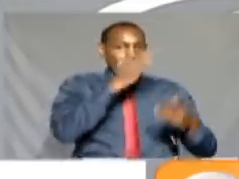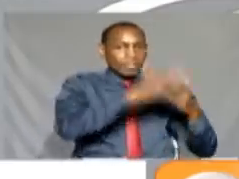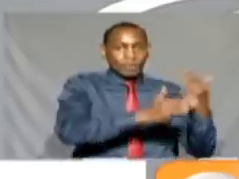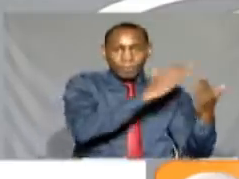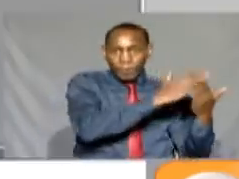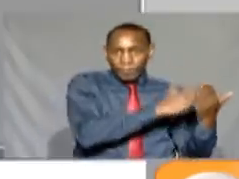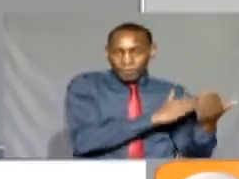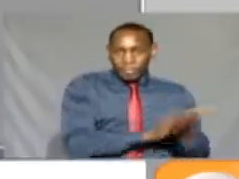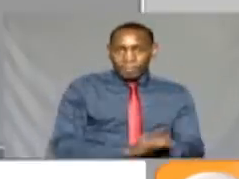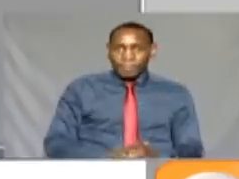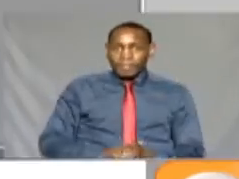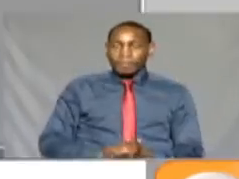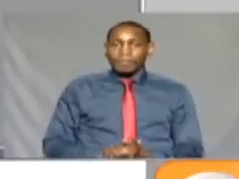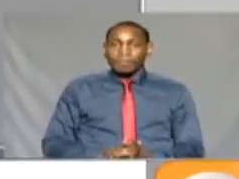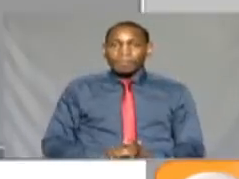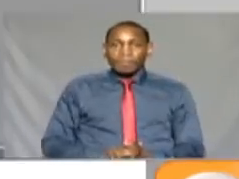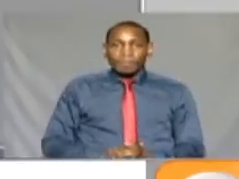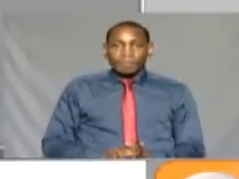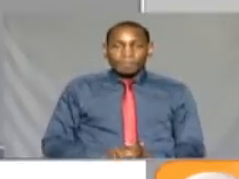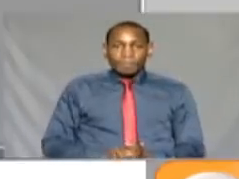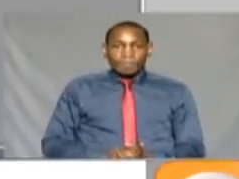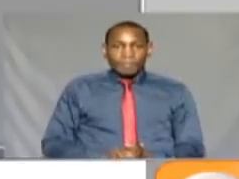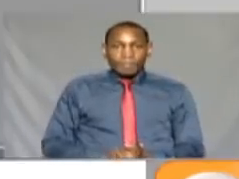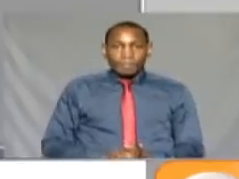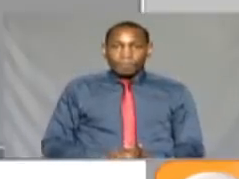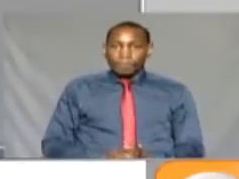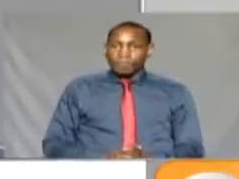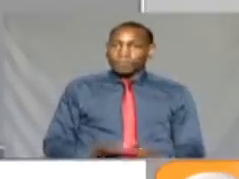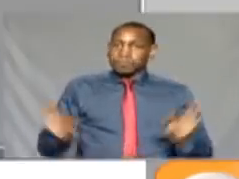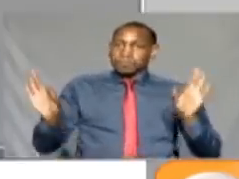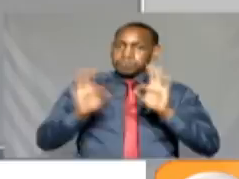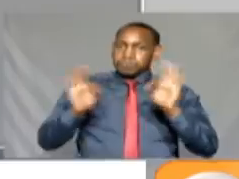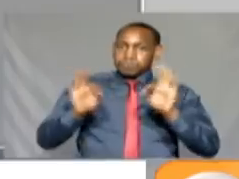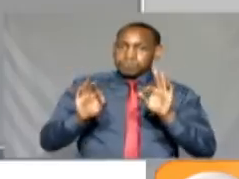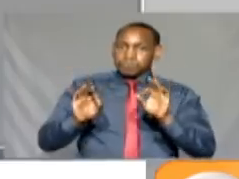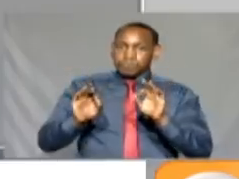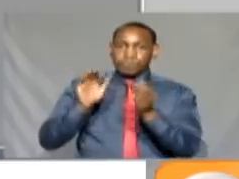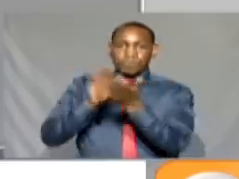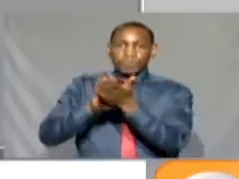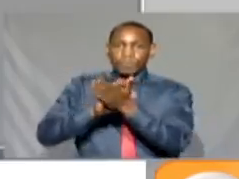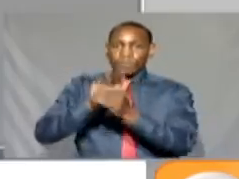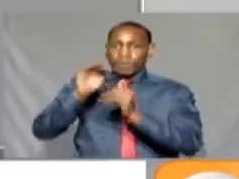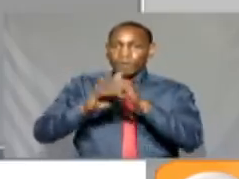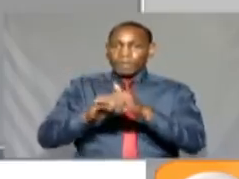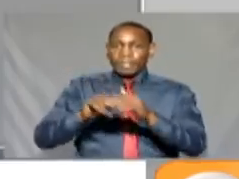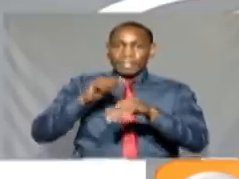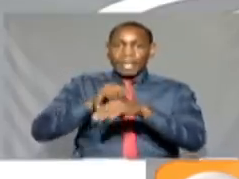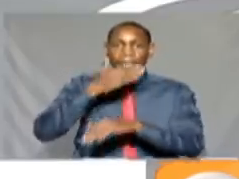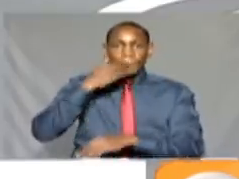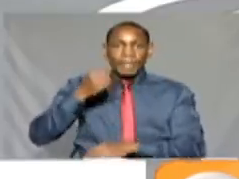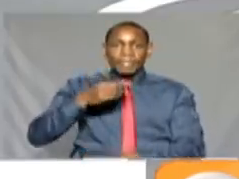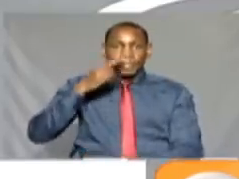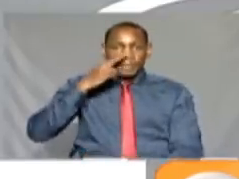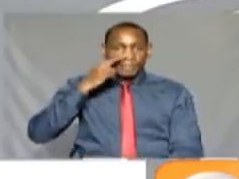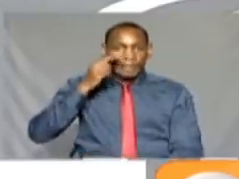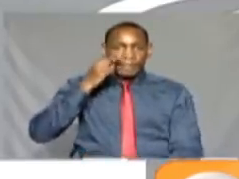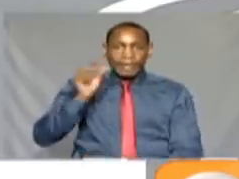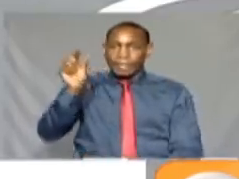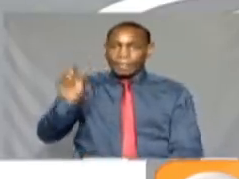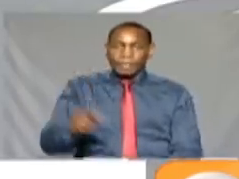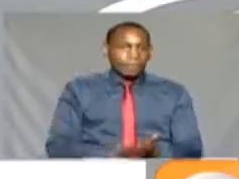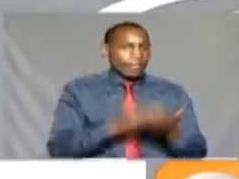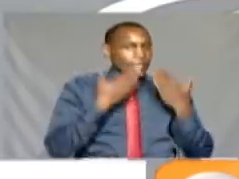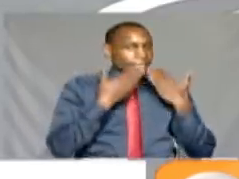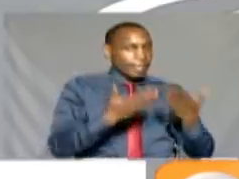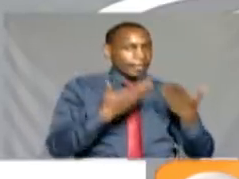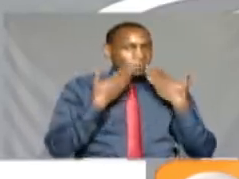Paul Odarius of Paul Odarius. Wow, big up Nyambane, my all-time favorite comedian. Thank you. It's a